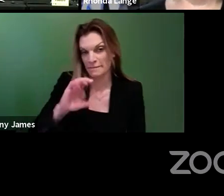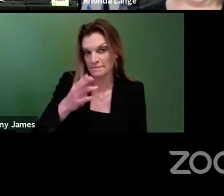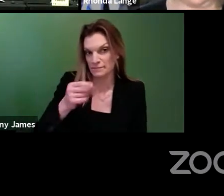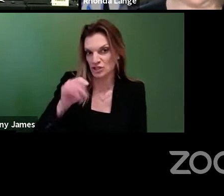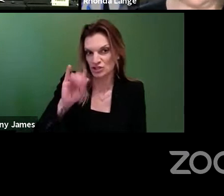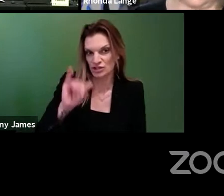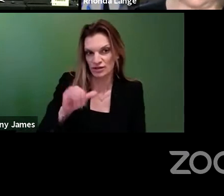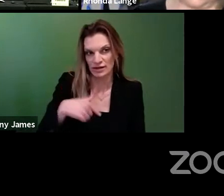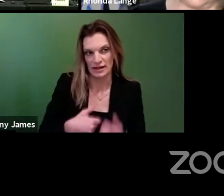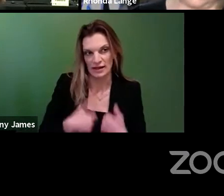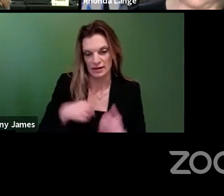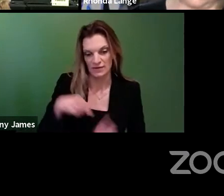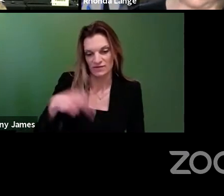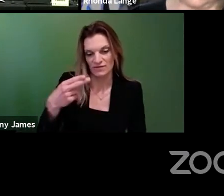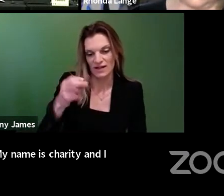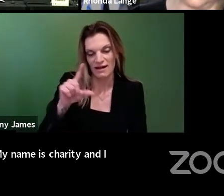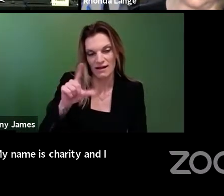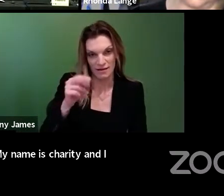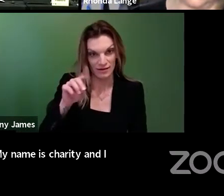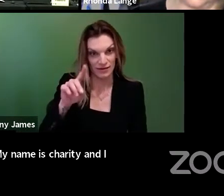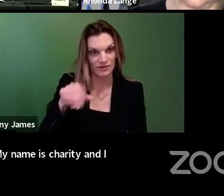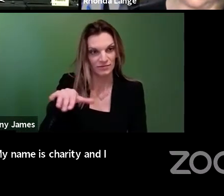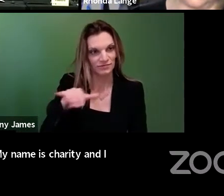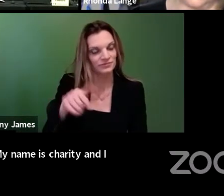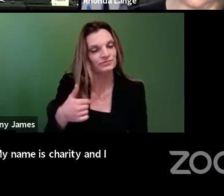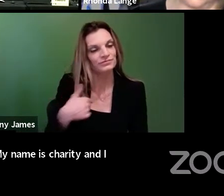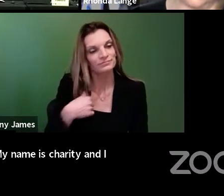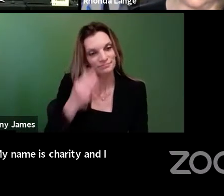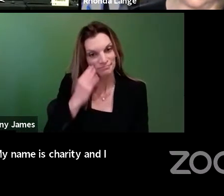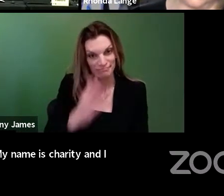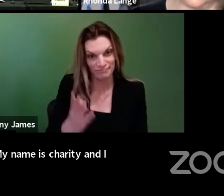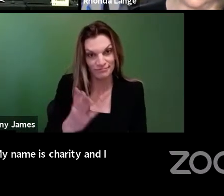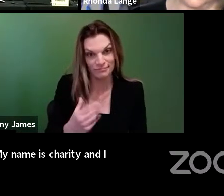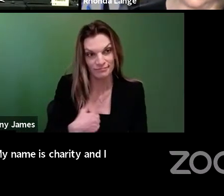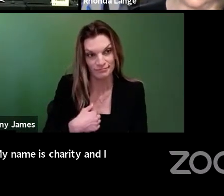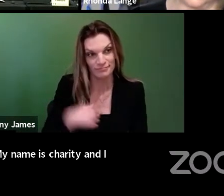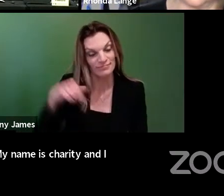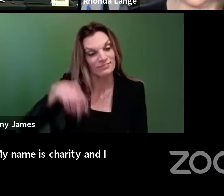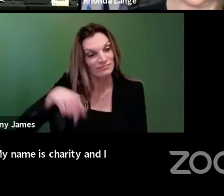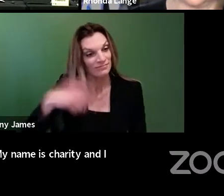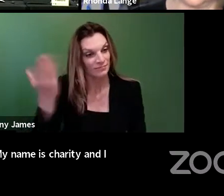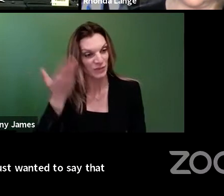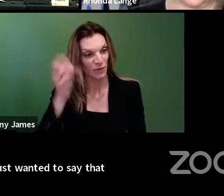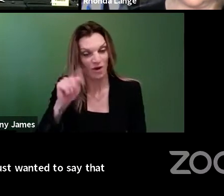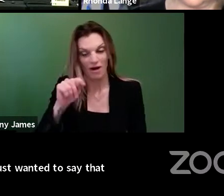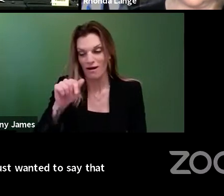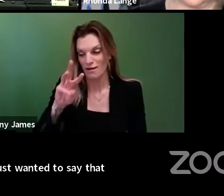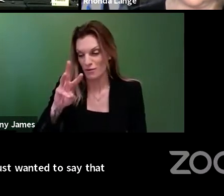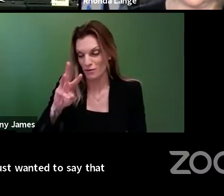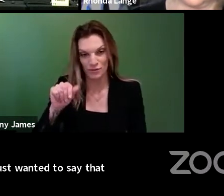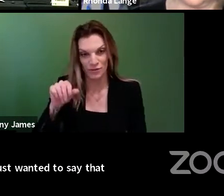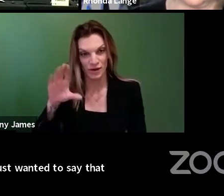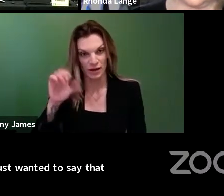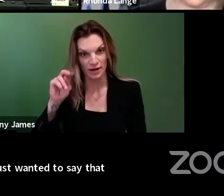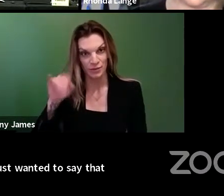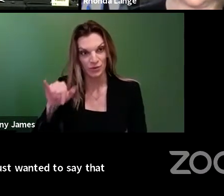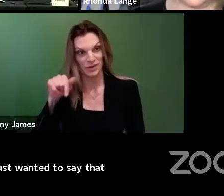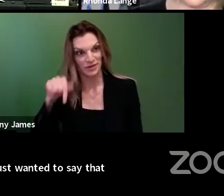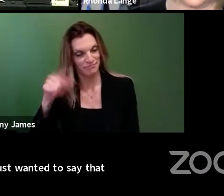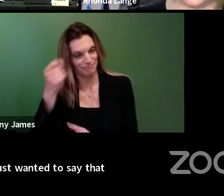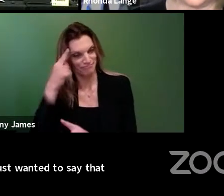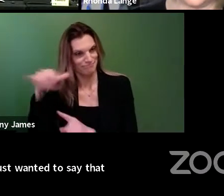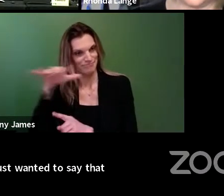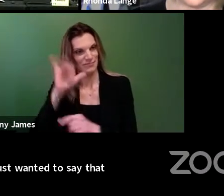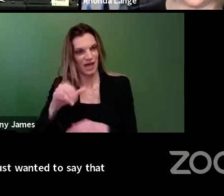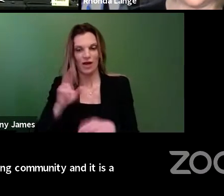live in Holland, right in Ottawa County. I just wanted to say that Ottawa County is a wonderful, thriving community, and it is a great place to